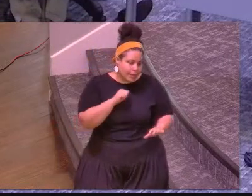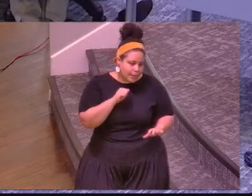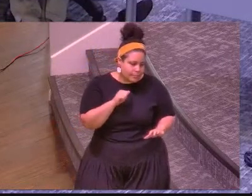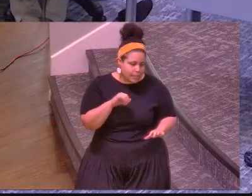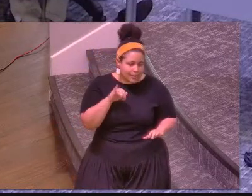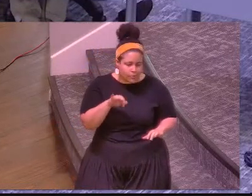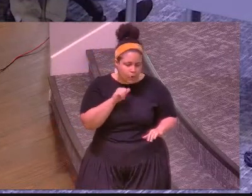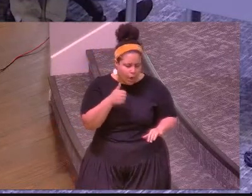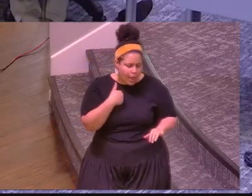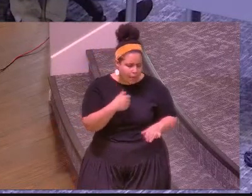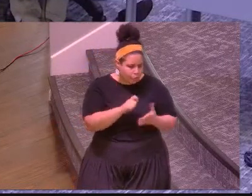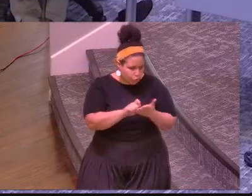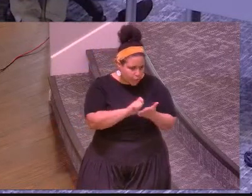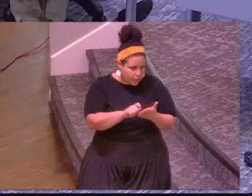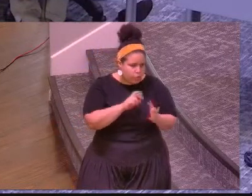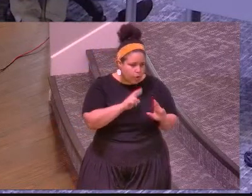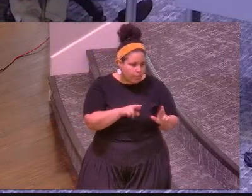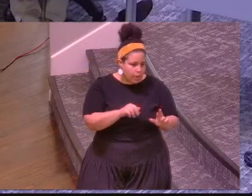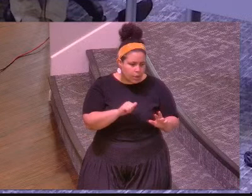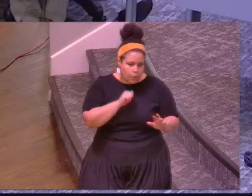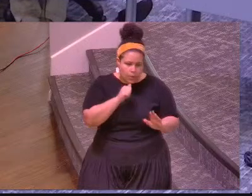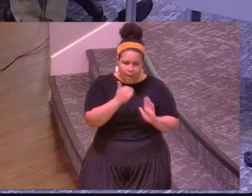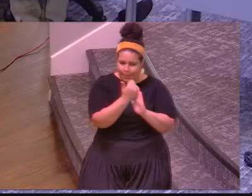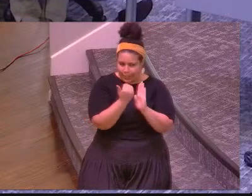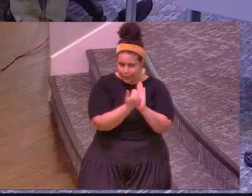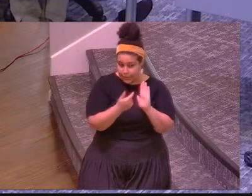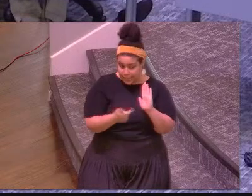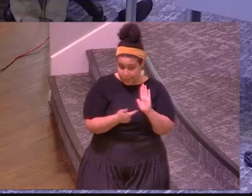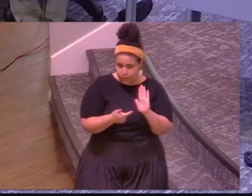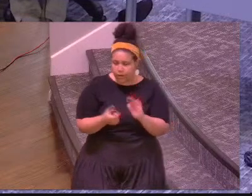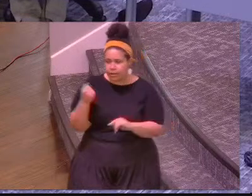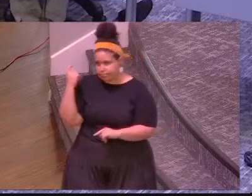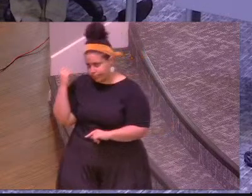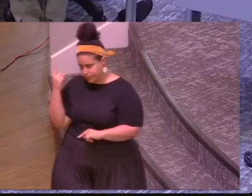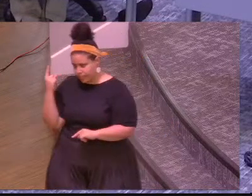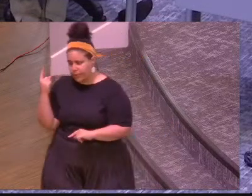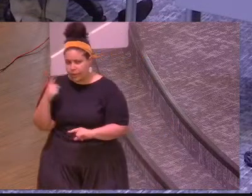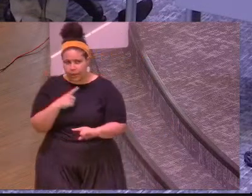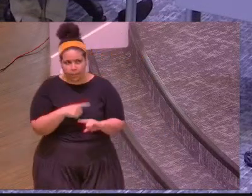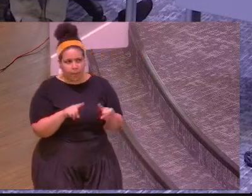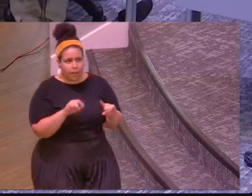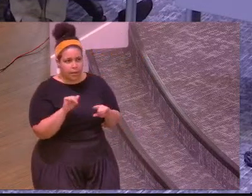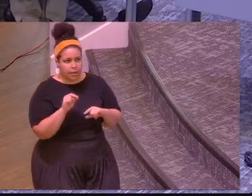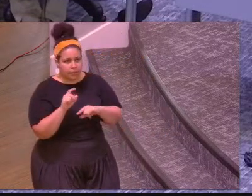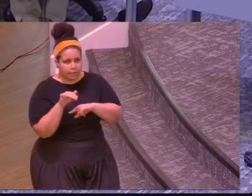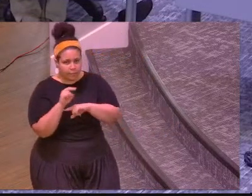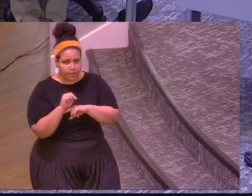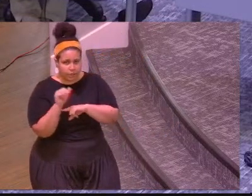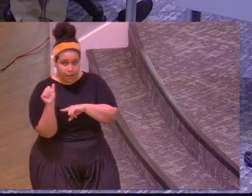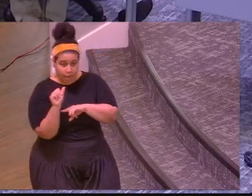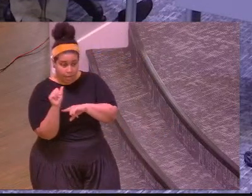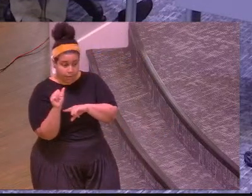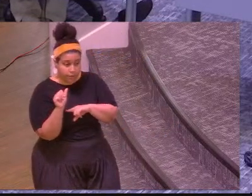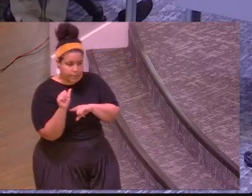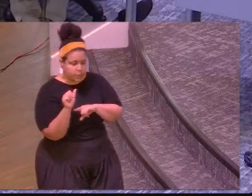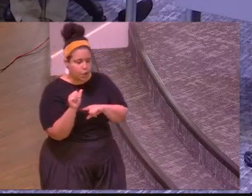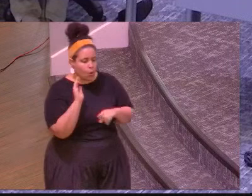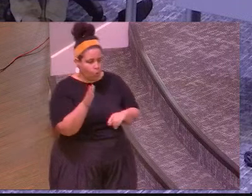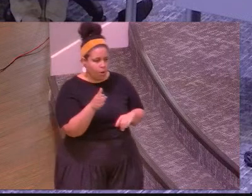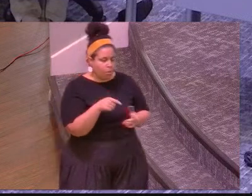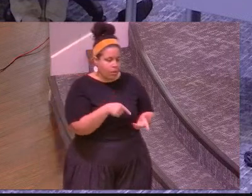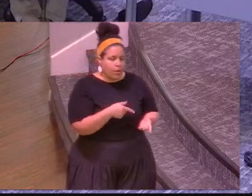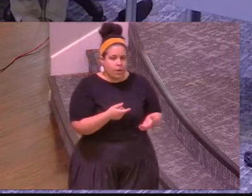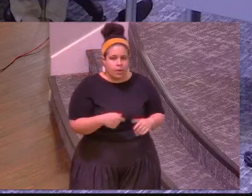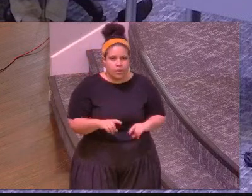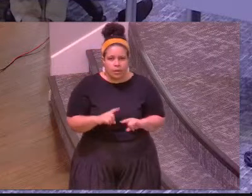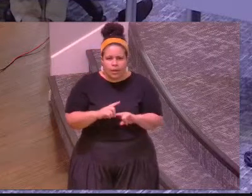then we won't list it here. But definitely with Envision Athens and any of the other ones, if you have any, it doesn't have to